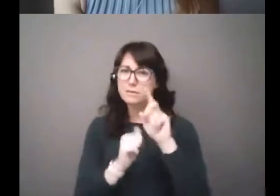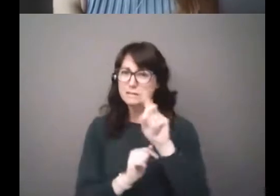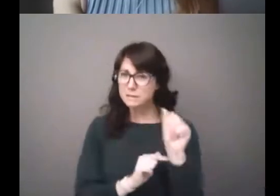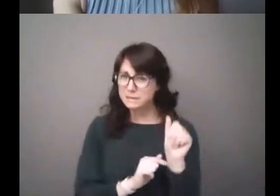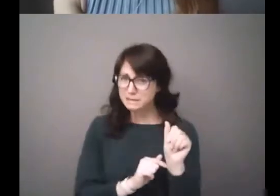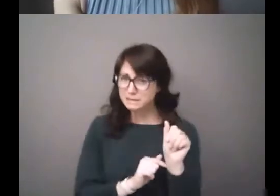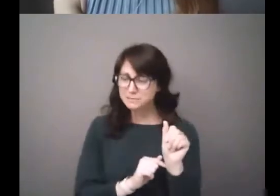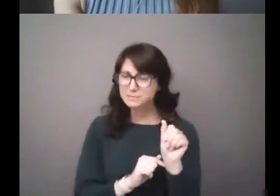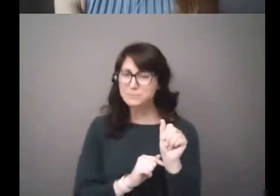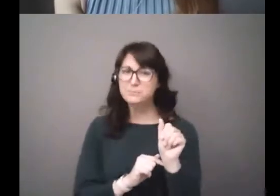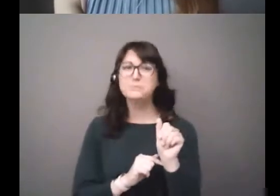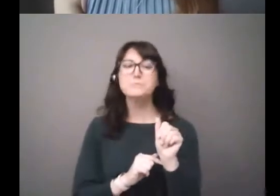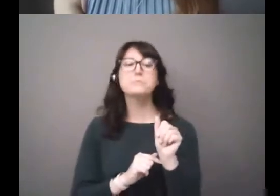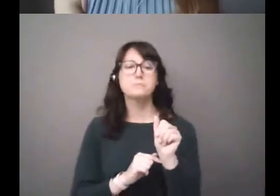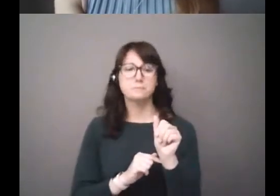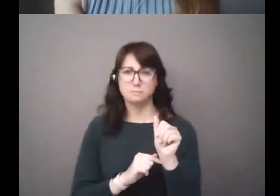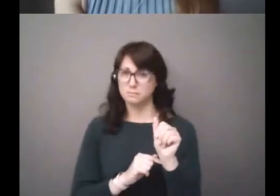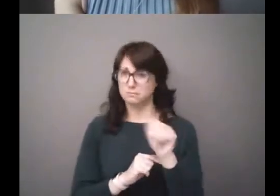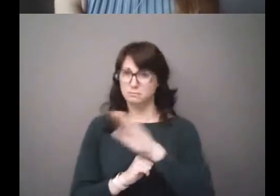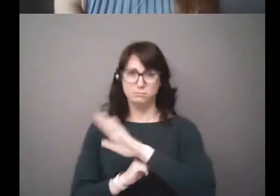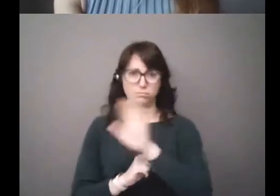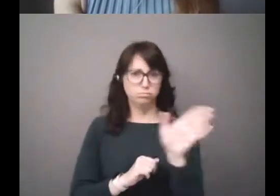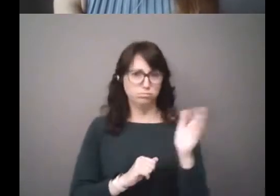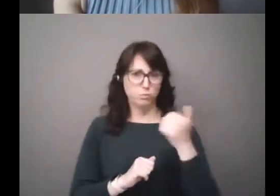happened in across the country.